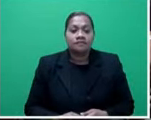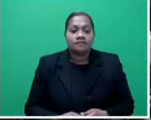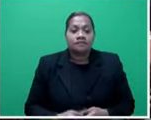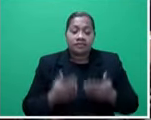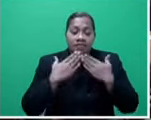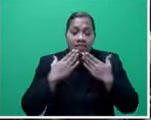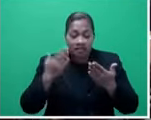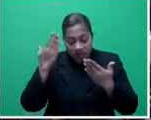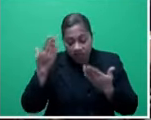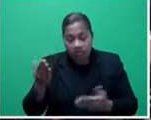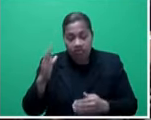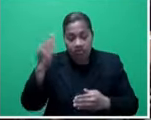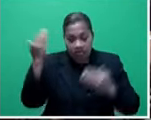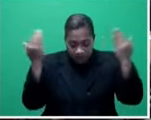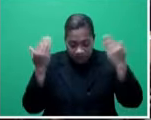Thank you, Honourable Speaker.